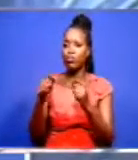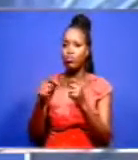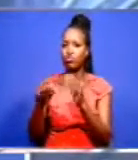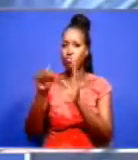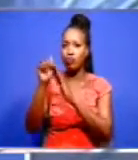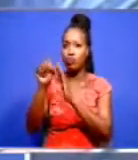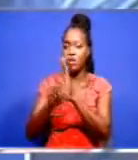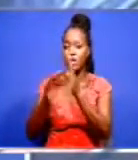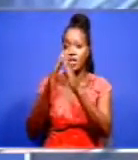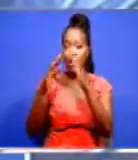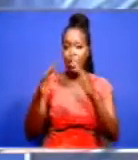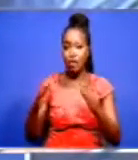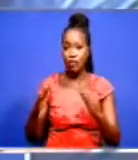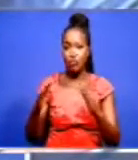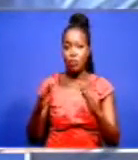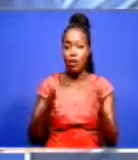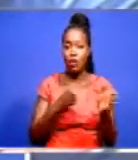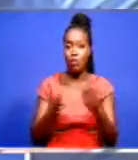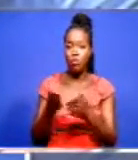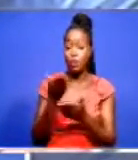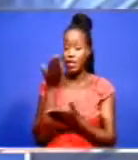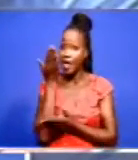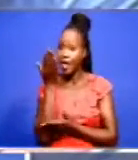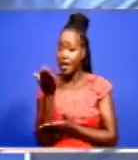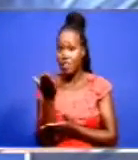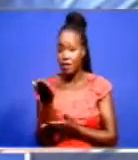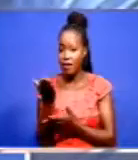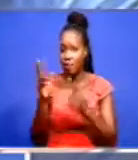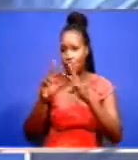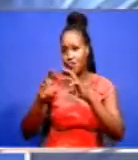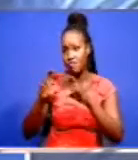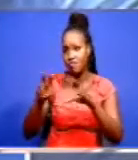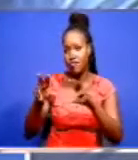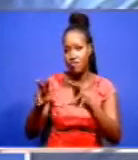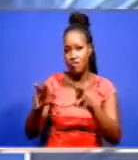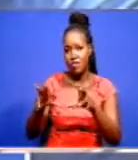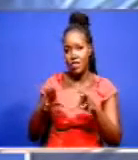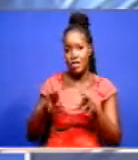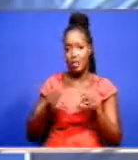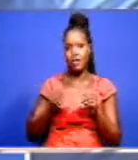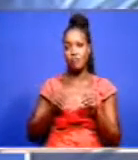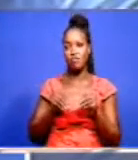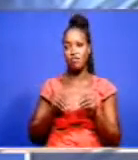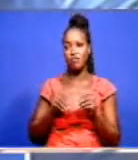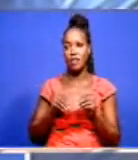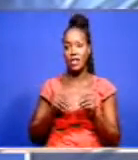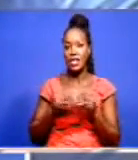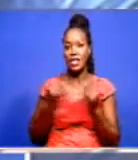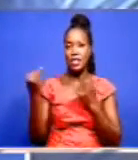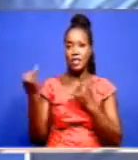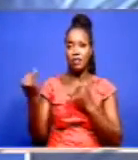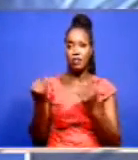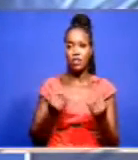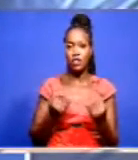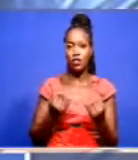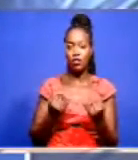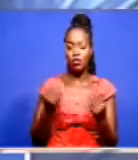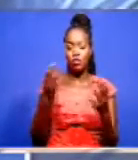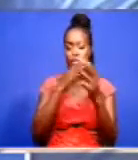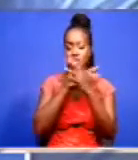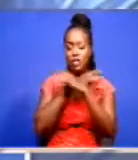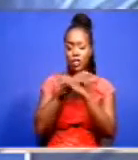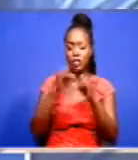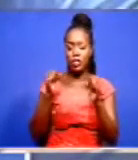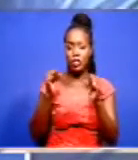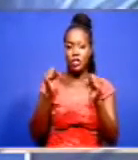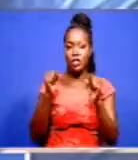we actually had an opportunity to see her receive an invitation by President Uhuru Kenyatta,